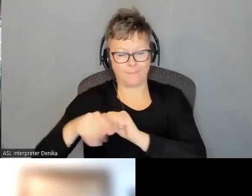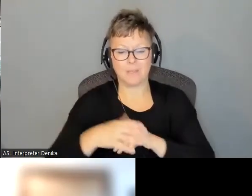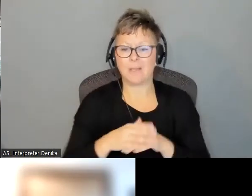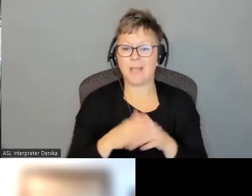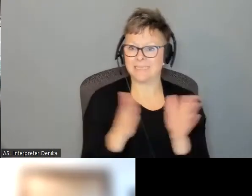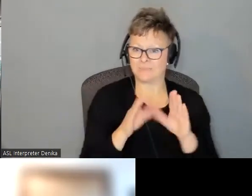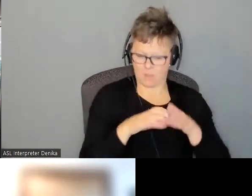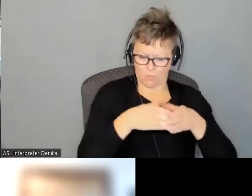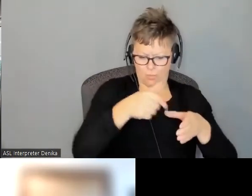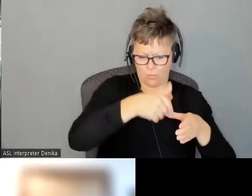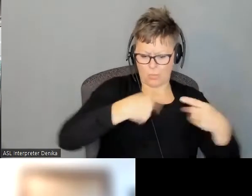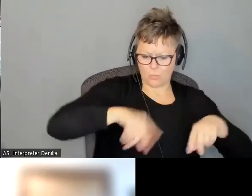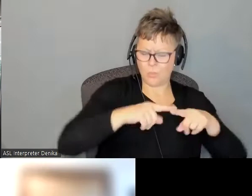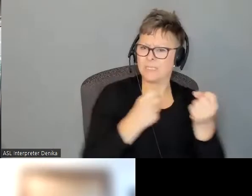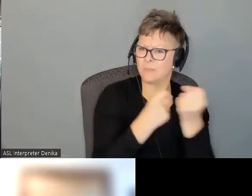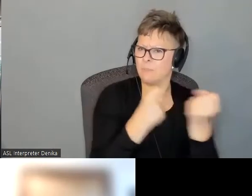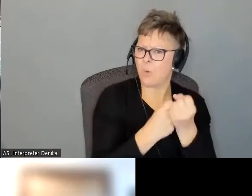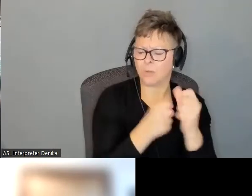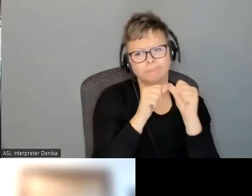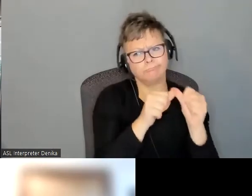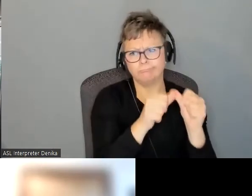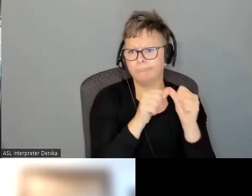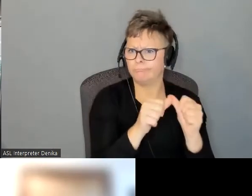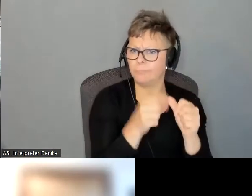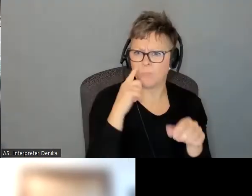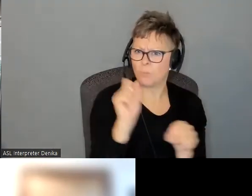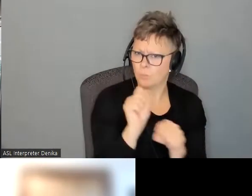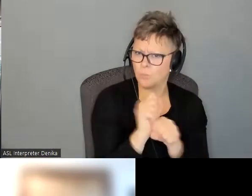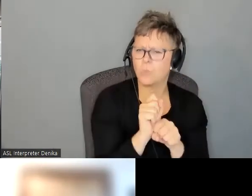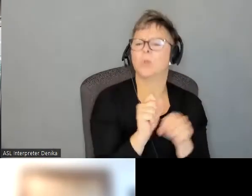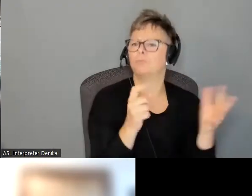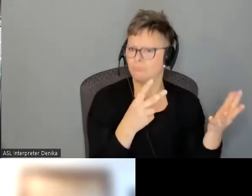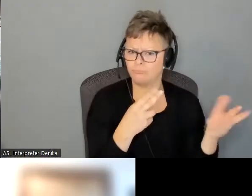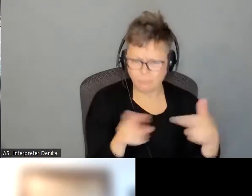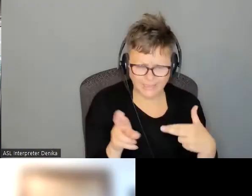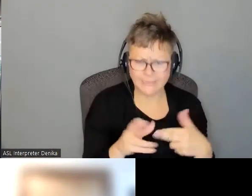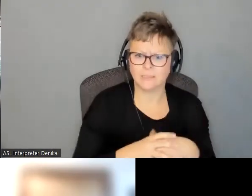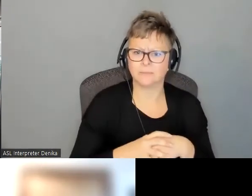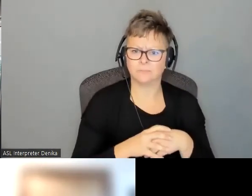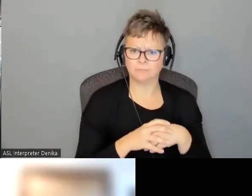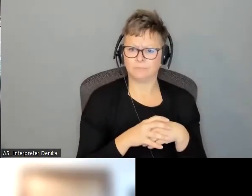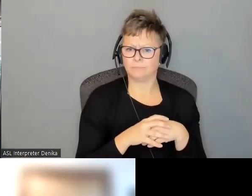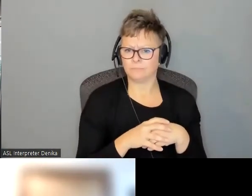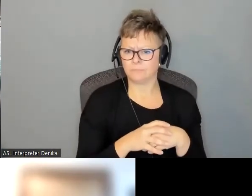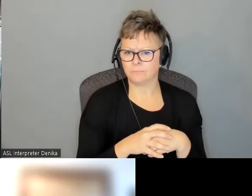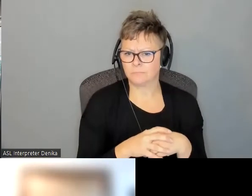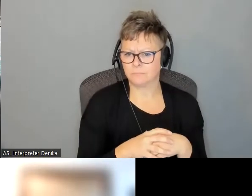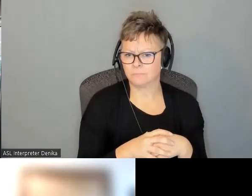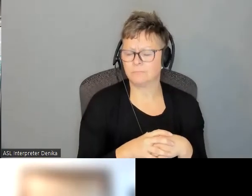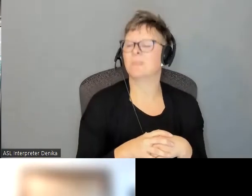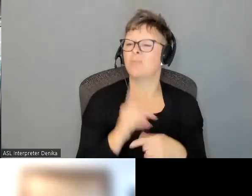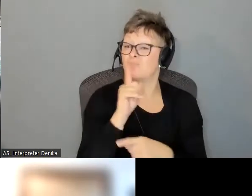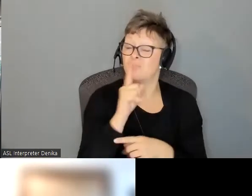people on a year-long program for work readiness and then into work. We really, I suppose, strong in universities